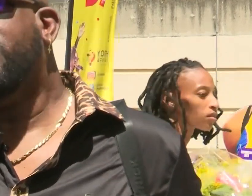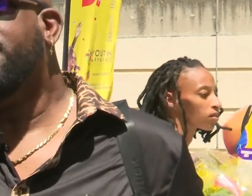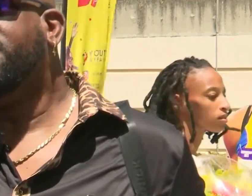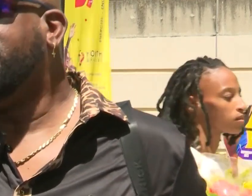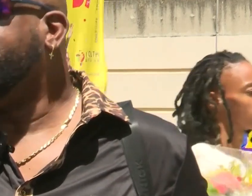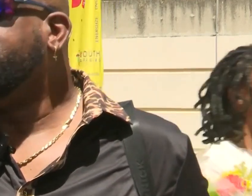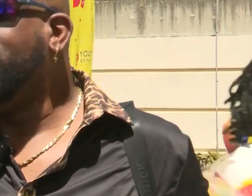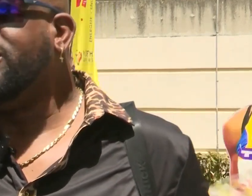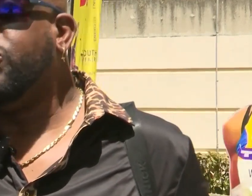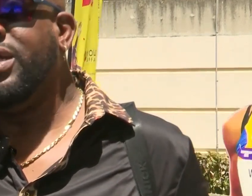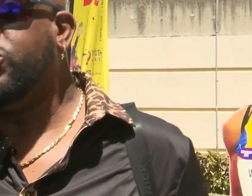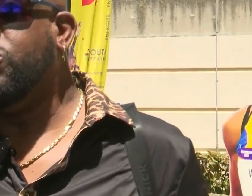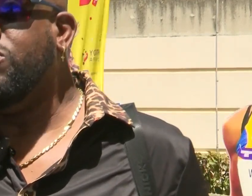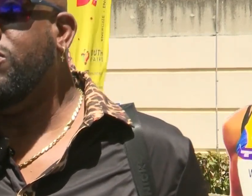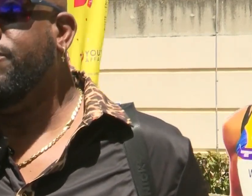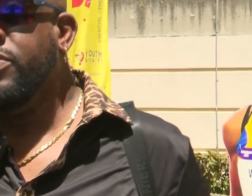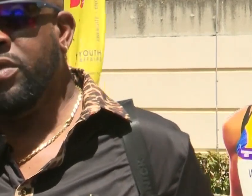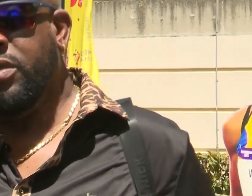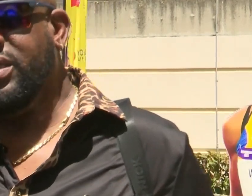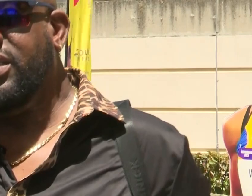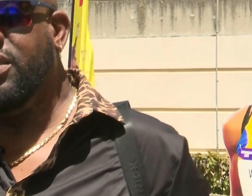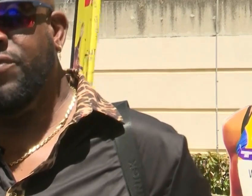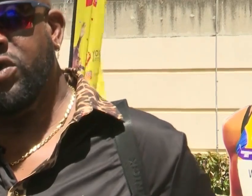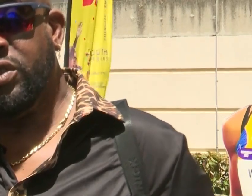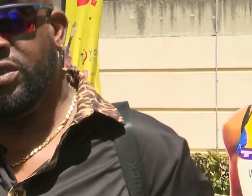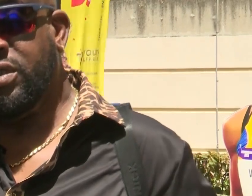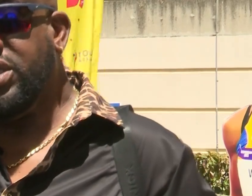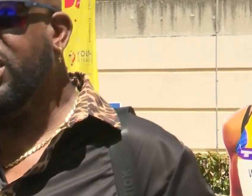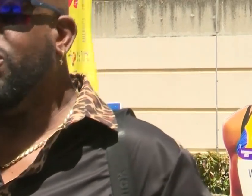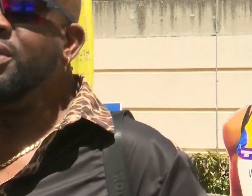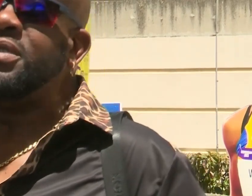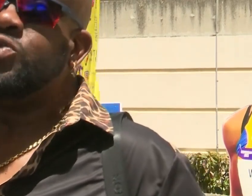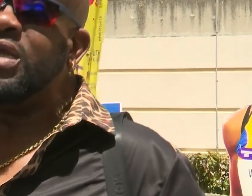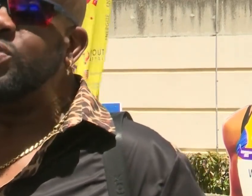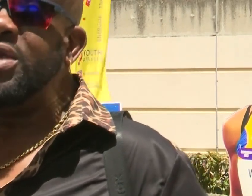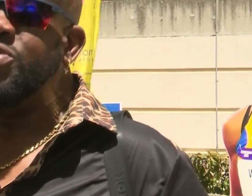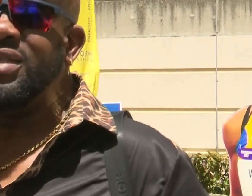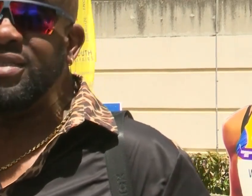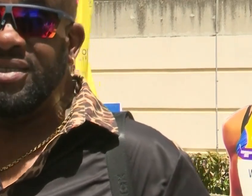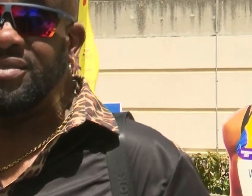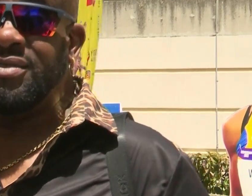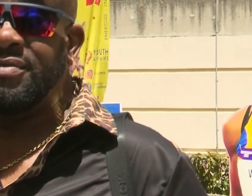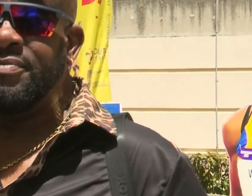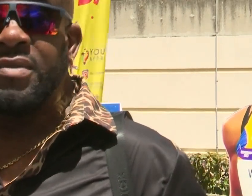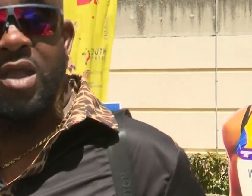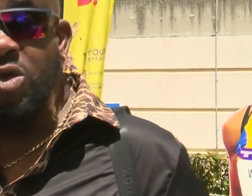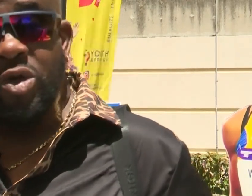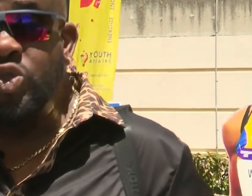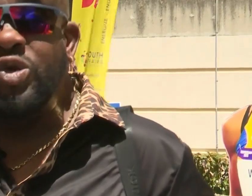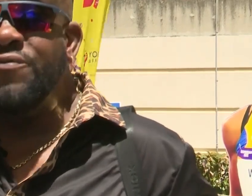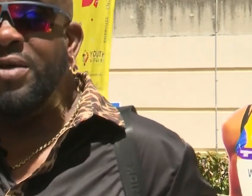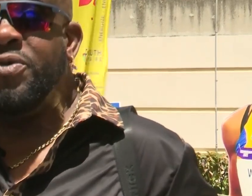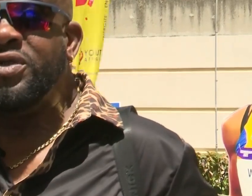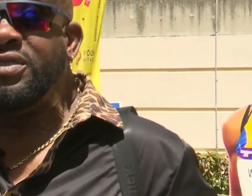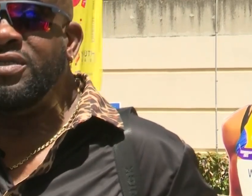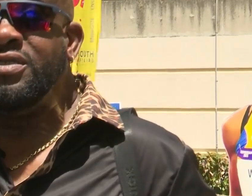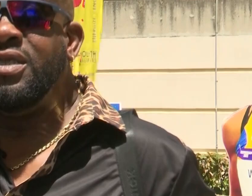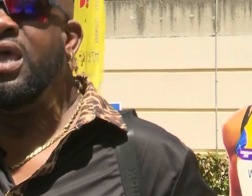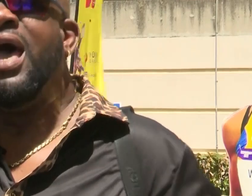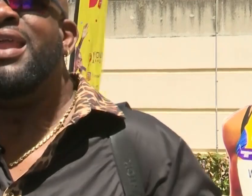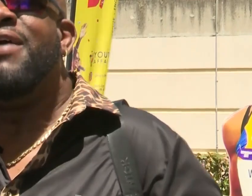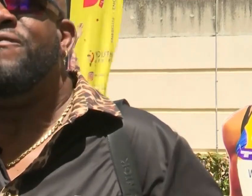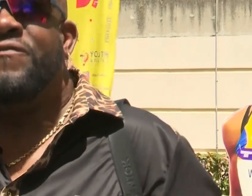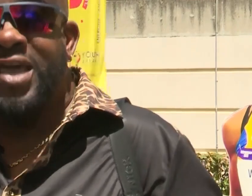Shade Williams in 2022 season versus Shade Williams in 2023 season were 2 different